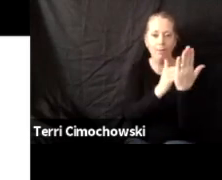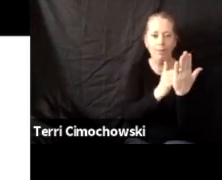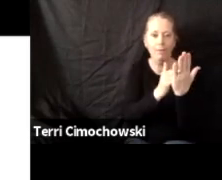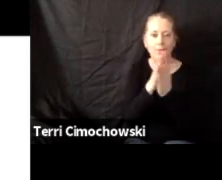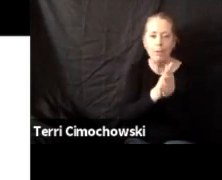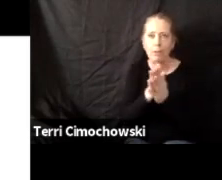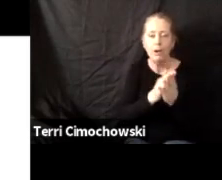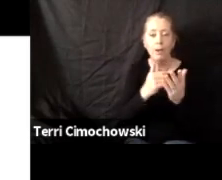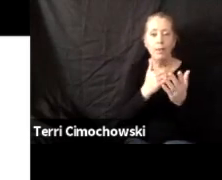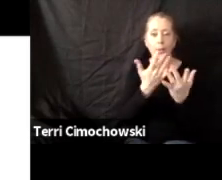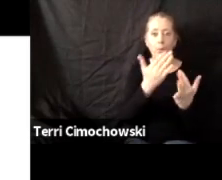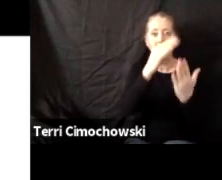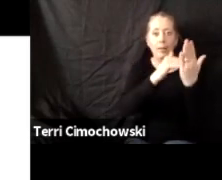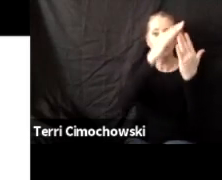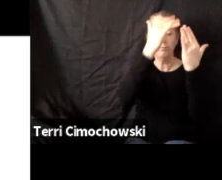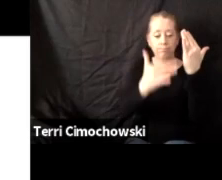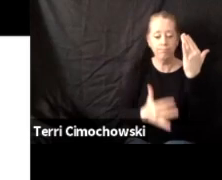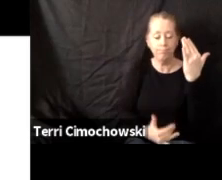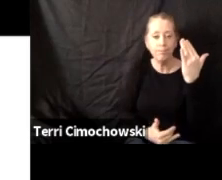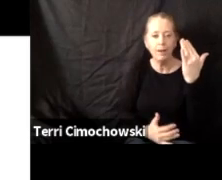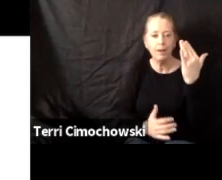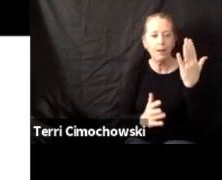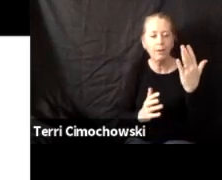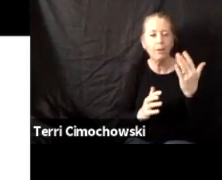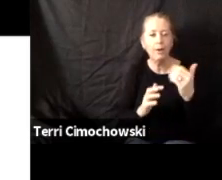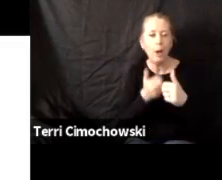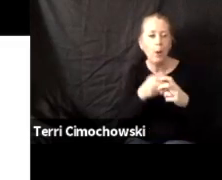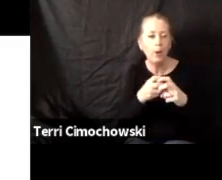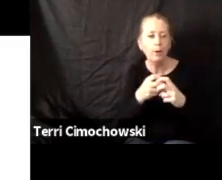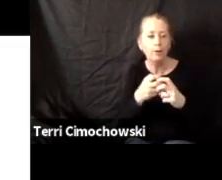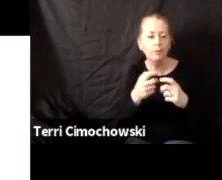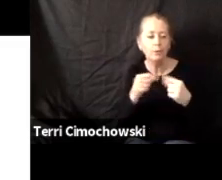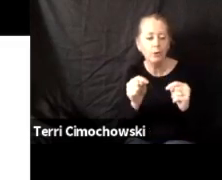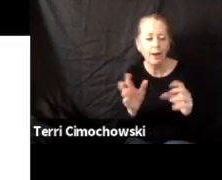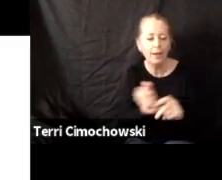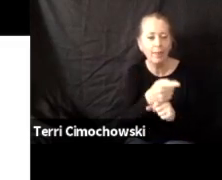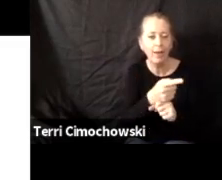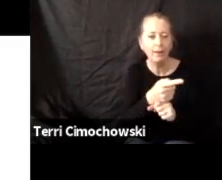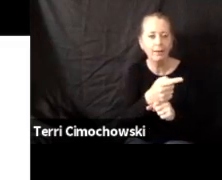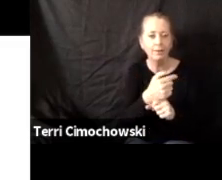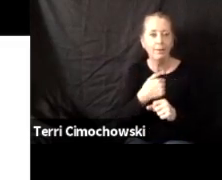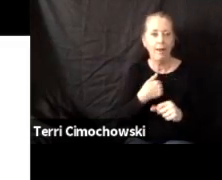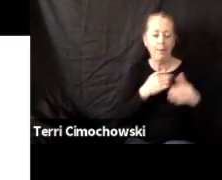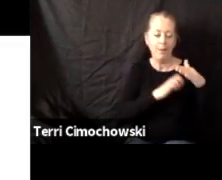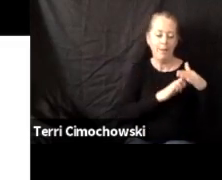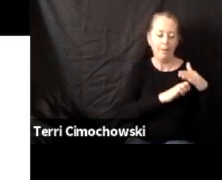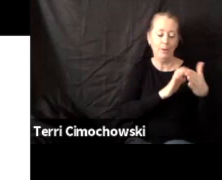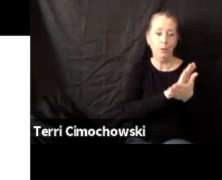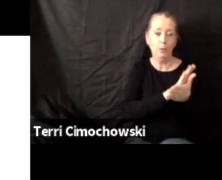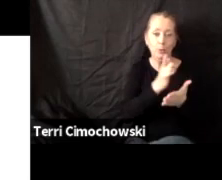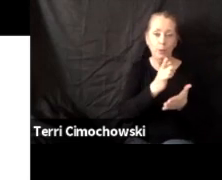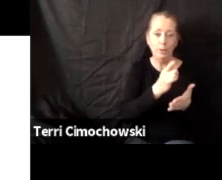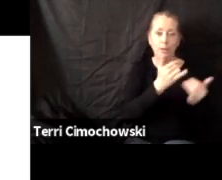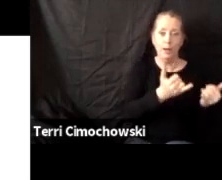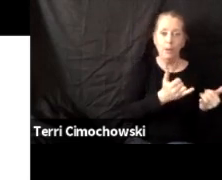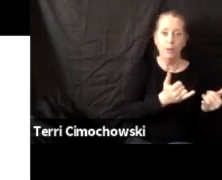Yeah, I just like that the whole staffing piece, and I'm coming at it from an elementary principal perspective. So when we